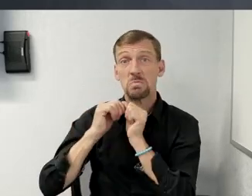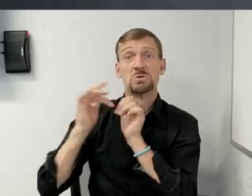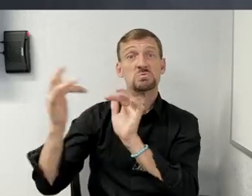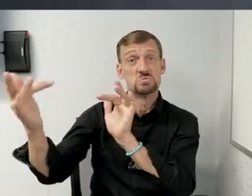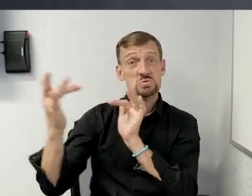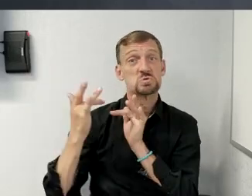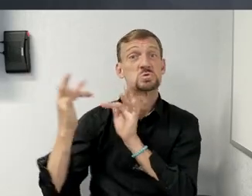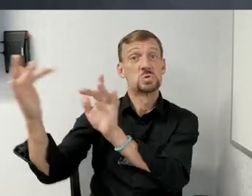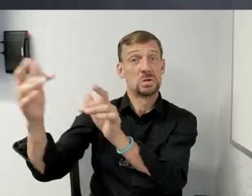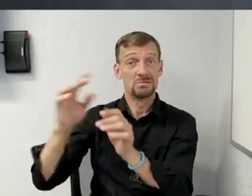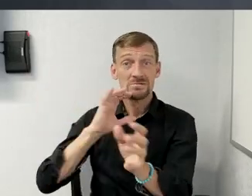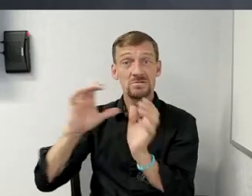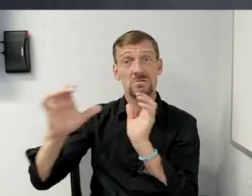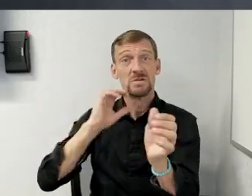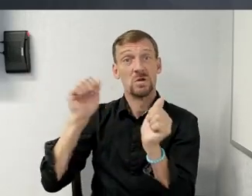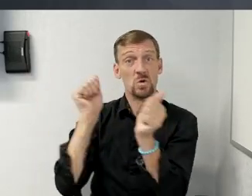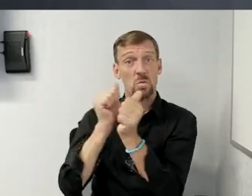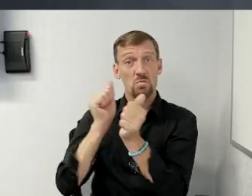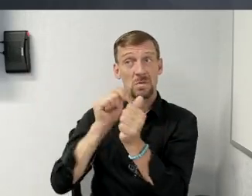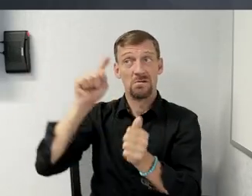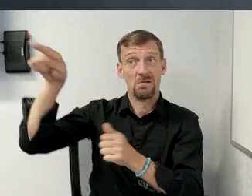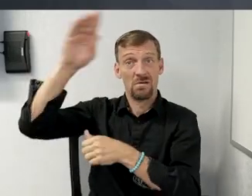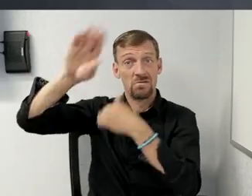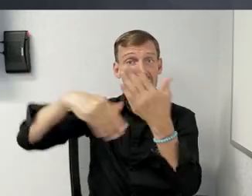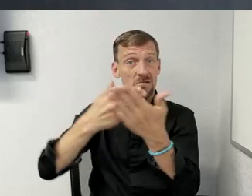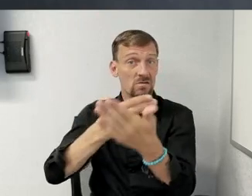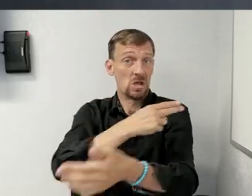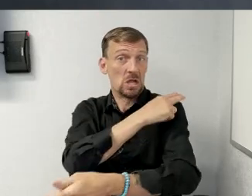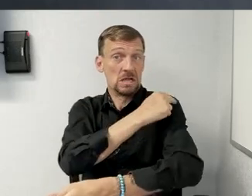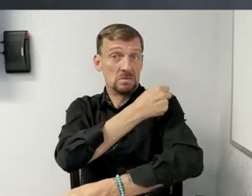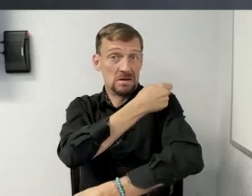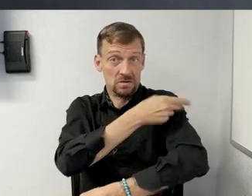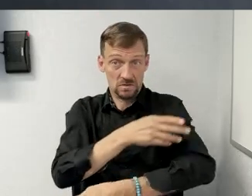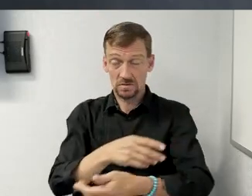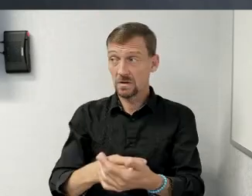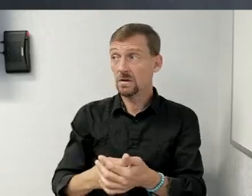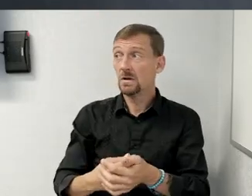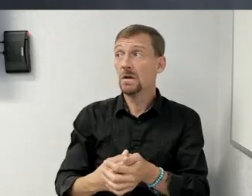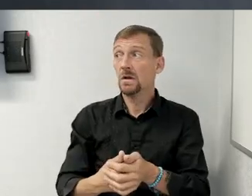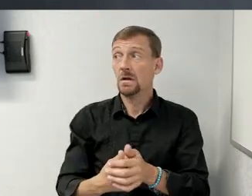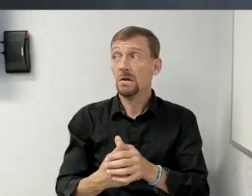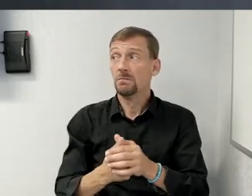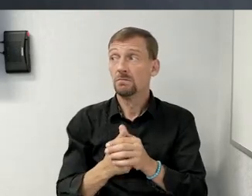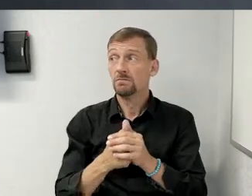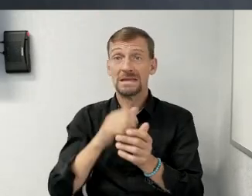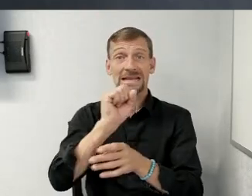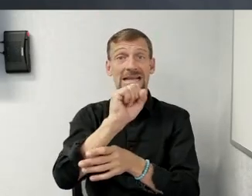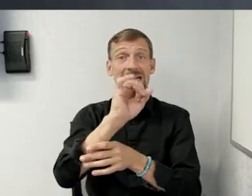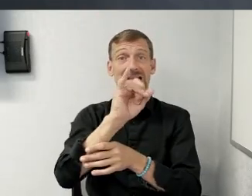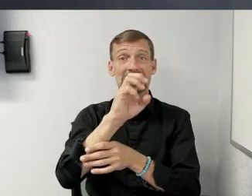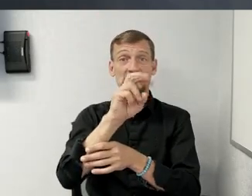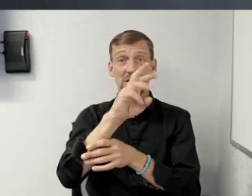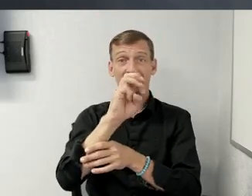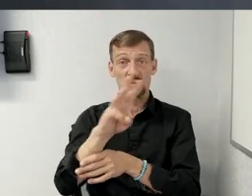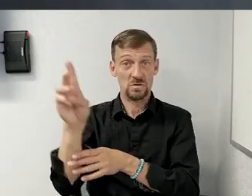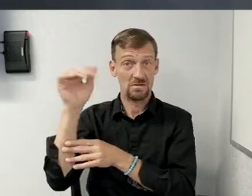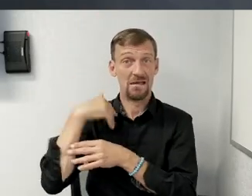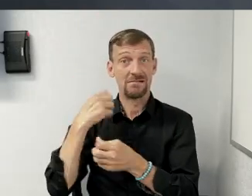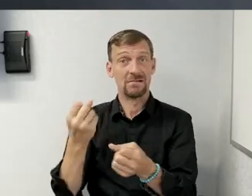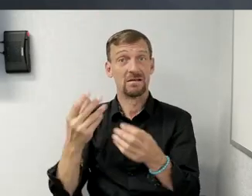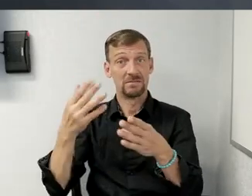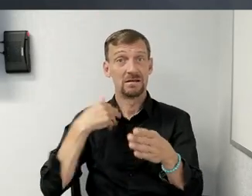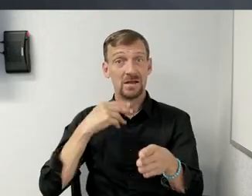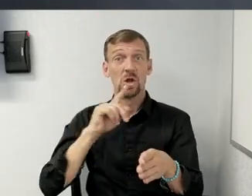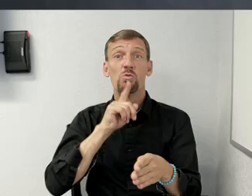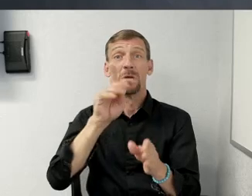with our sister hospital, with Sierra View Hospital, which is a public hospital like us. Their COVID population had